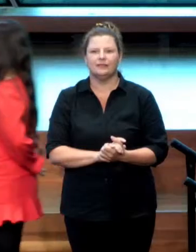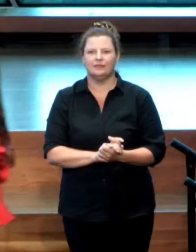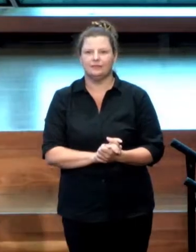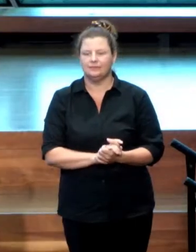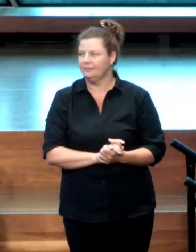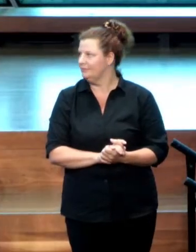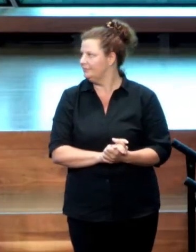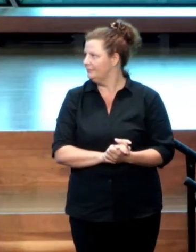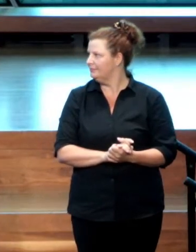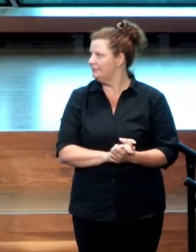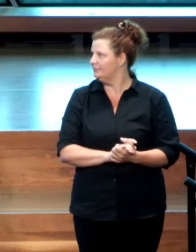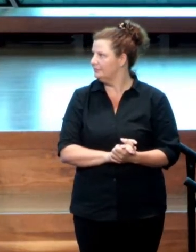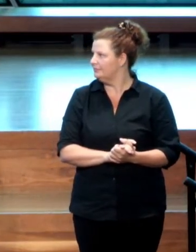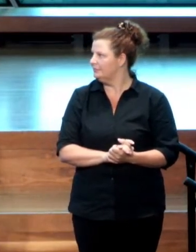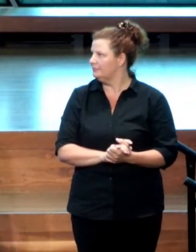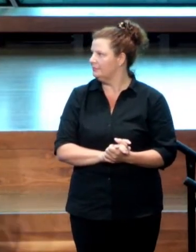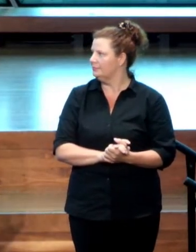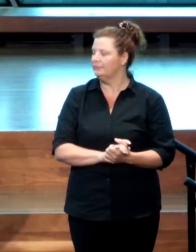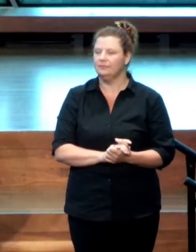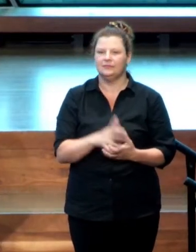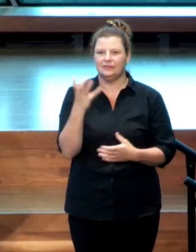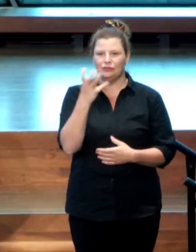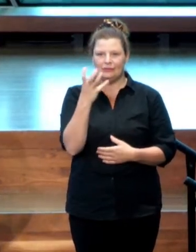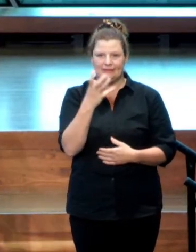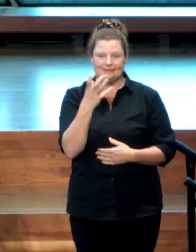Yawu Gabaningda, sorry.